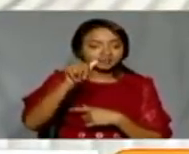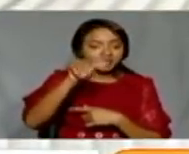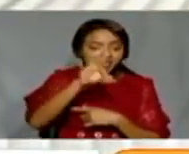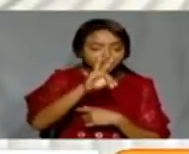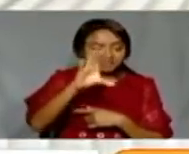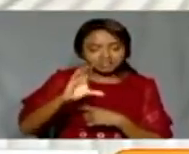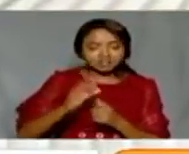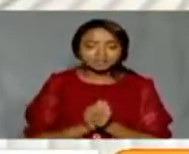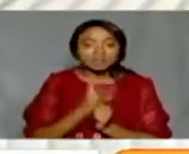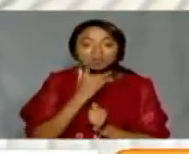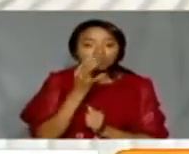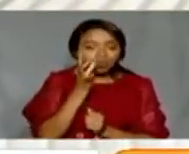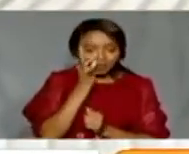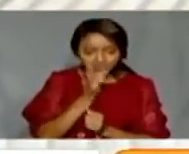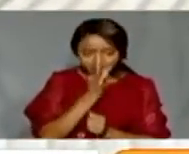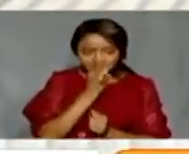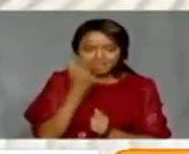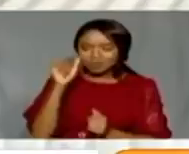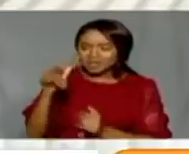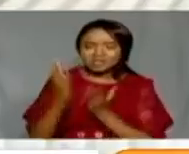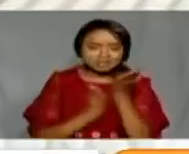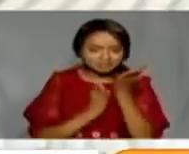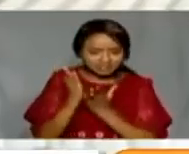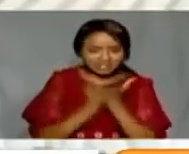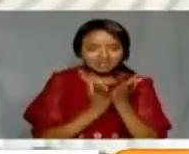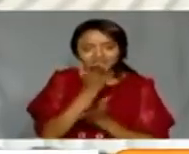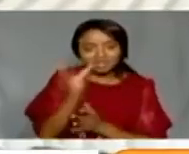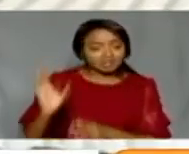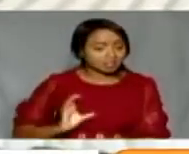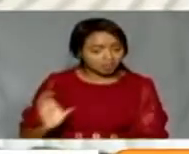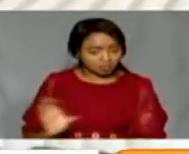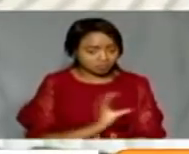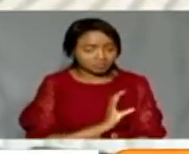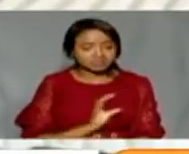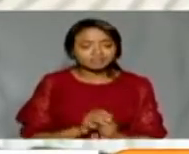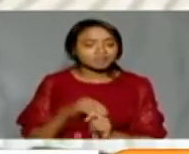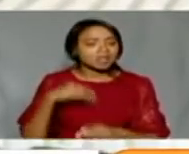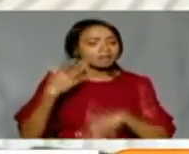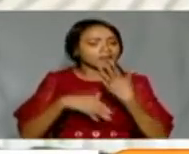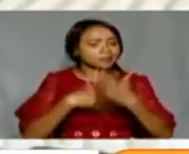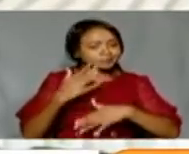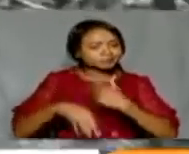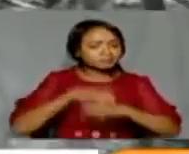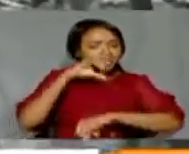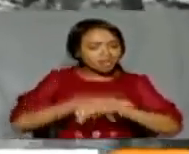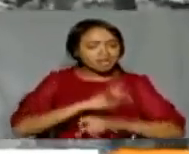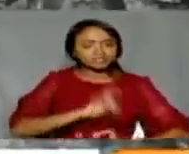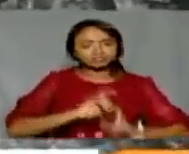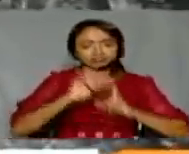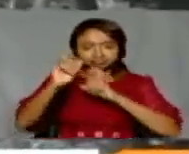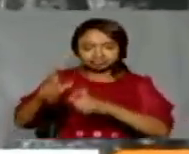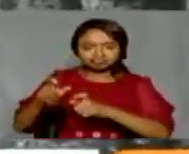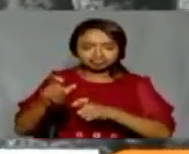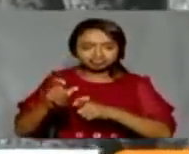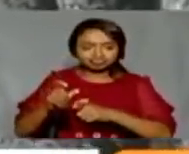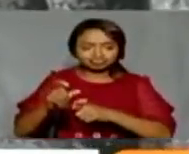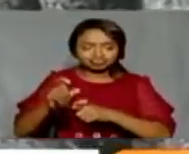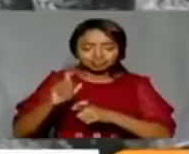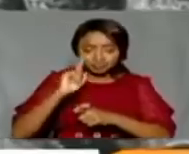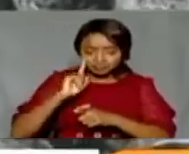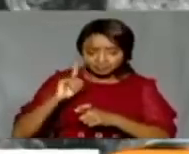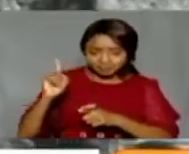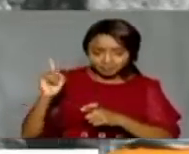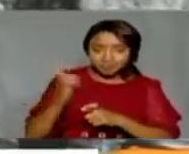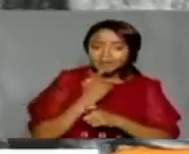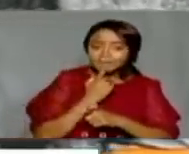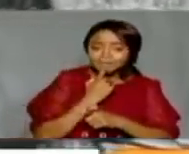President Mwai Kibaki for his service in the District Peace Committee. He also received the Long Service Decoration from his longtime friend, former President